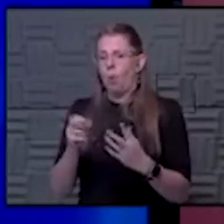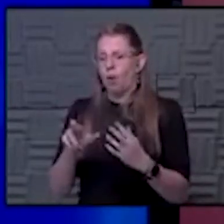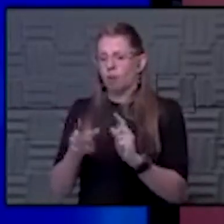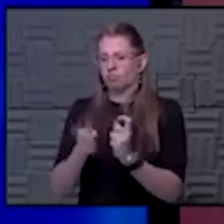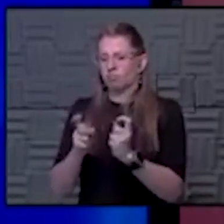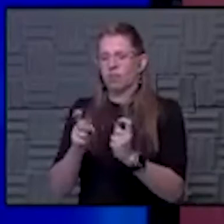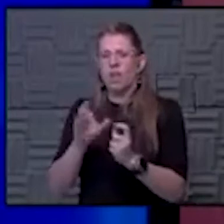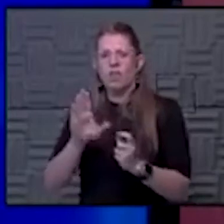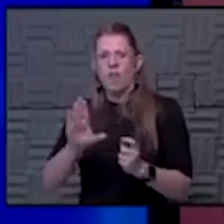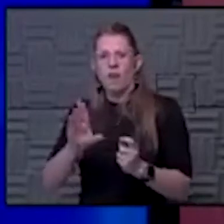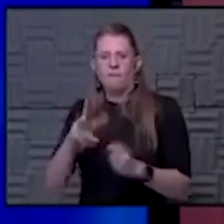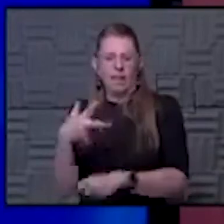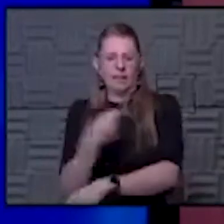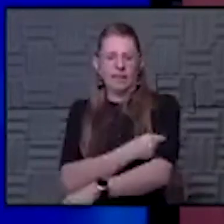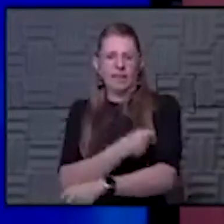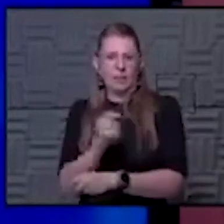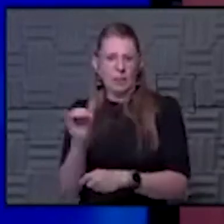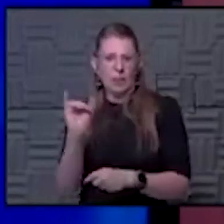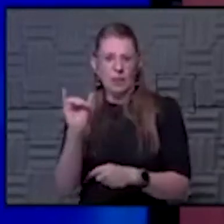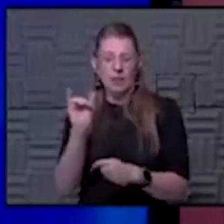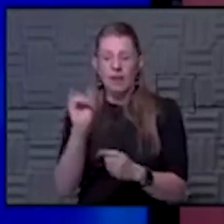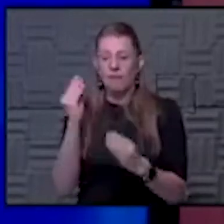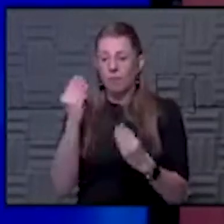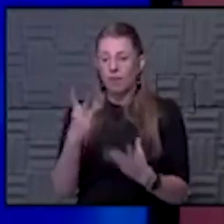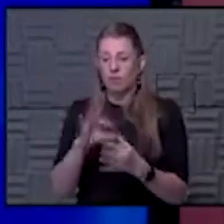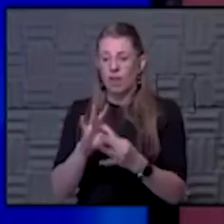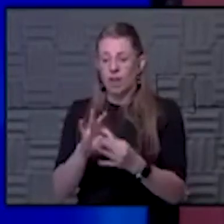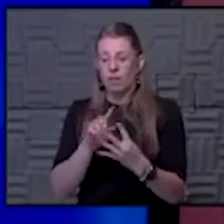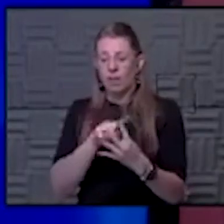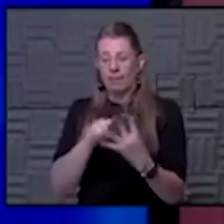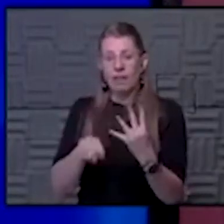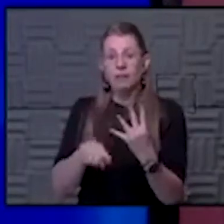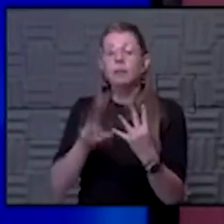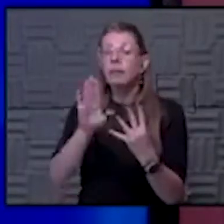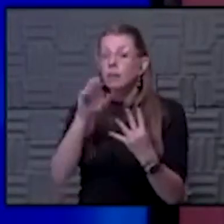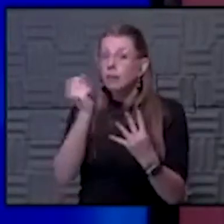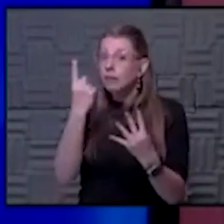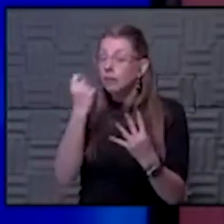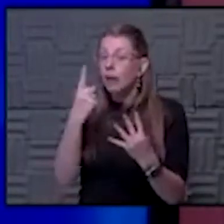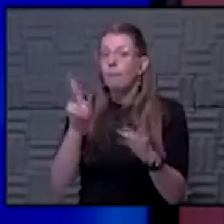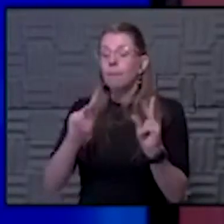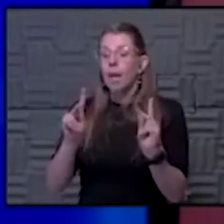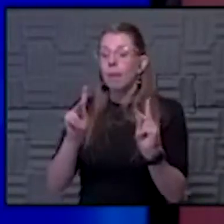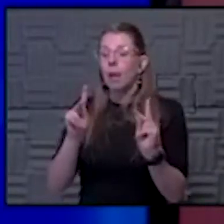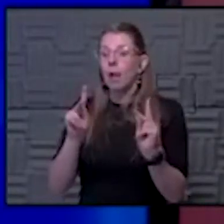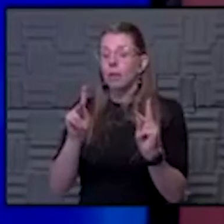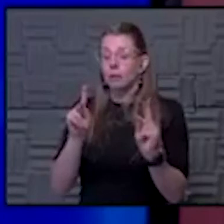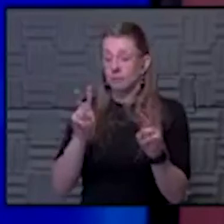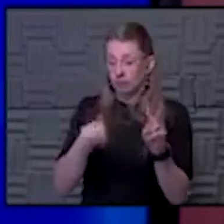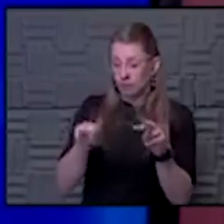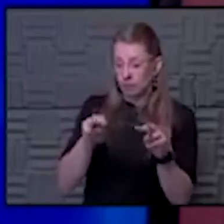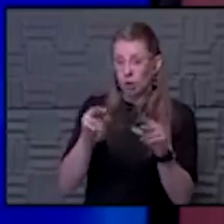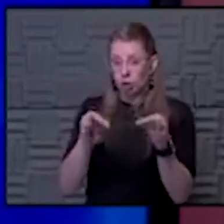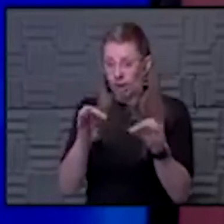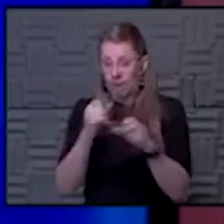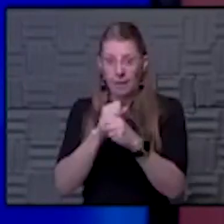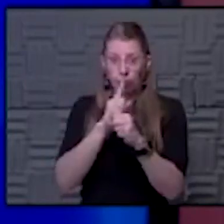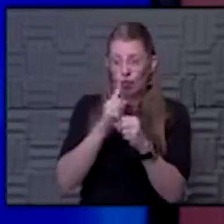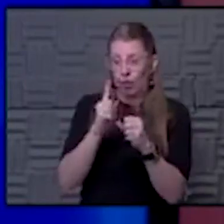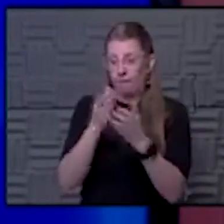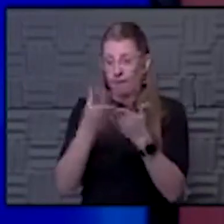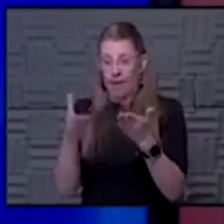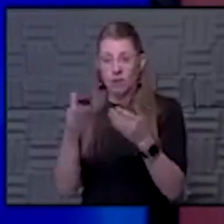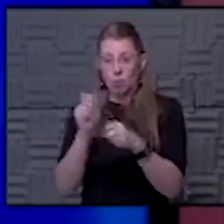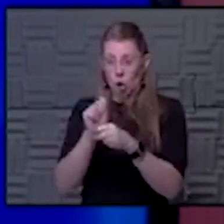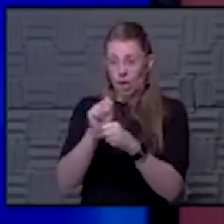So when you look at the information regarding those, do beware that people are judging these and making sure that the things that are working